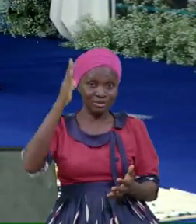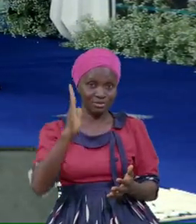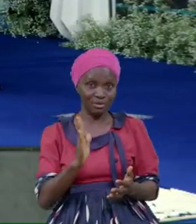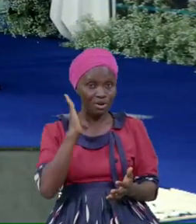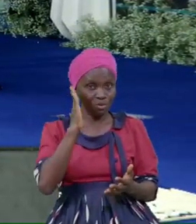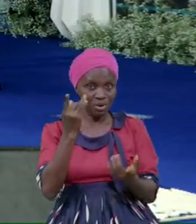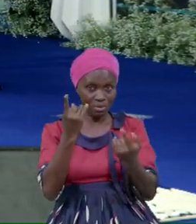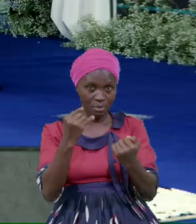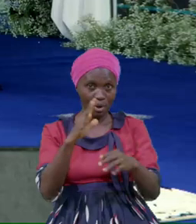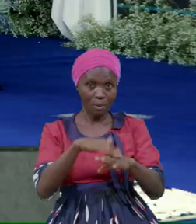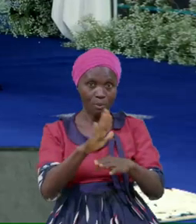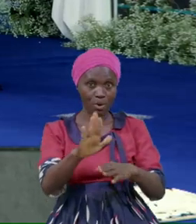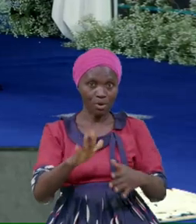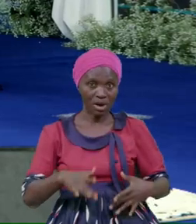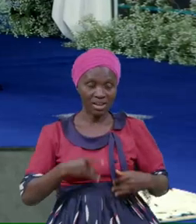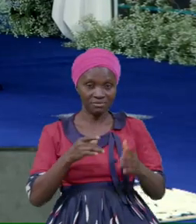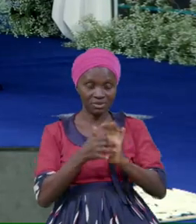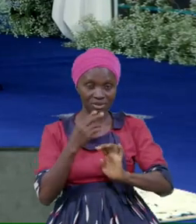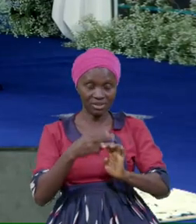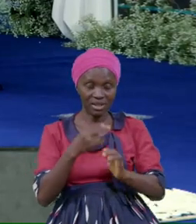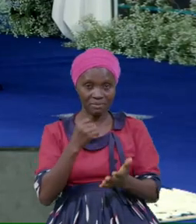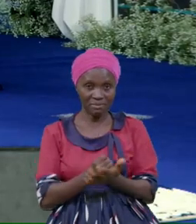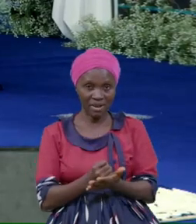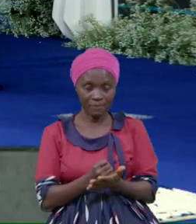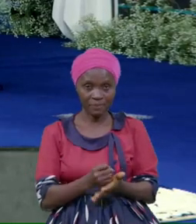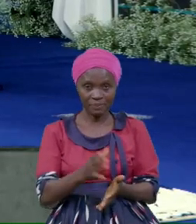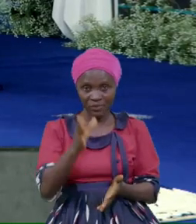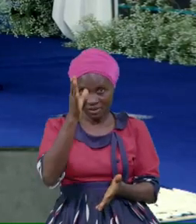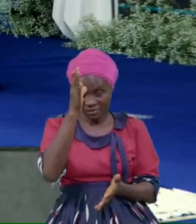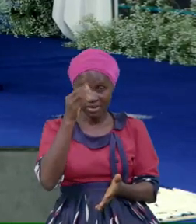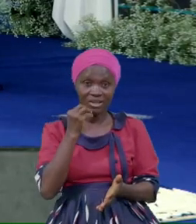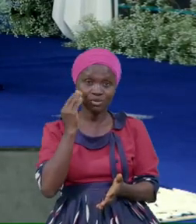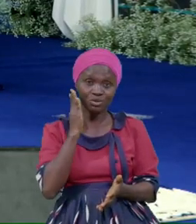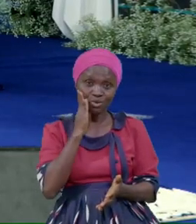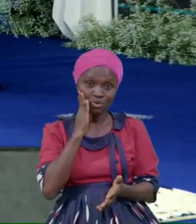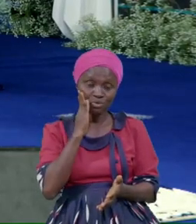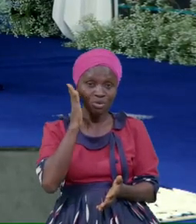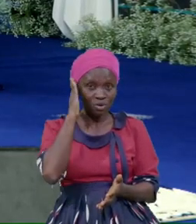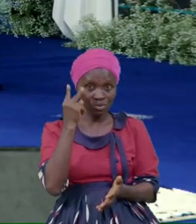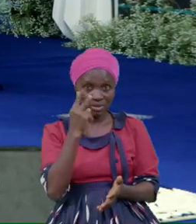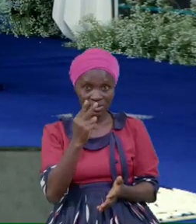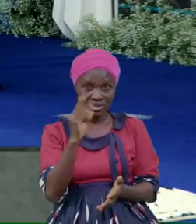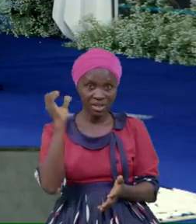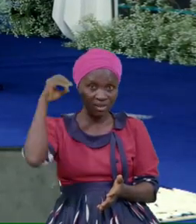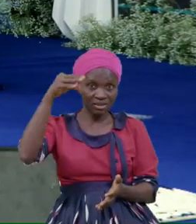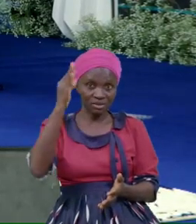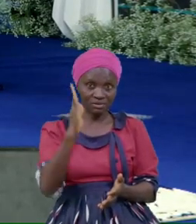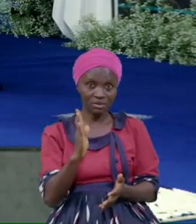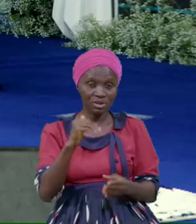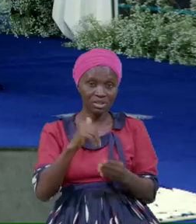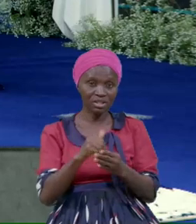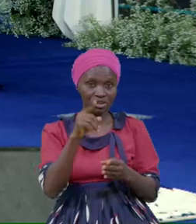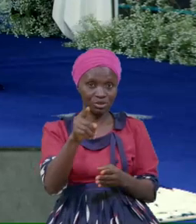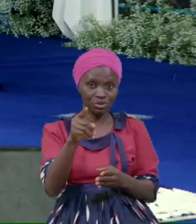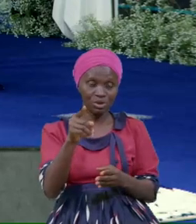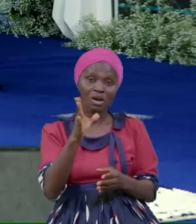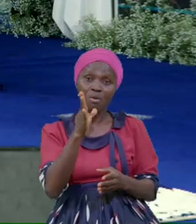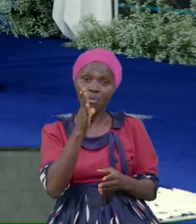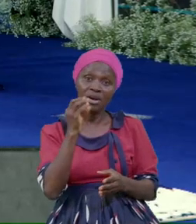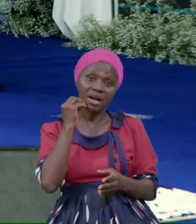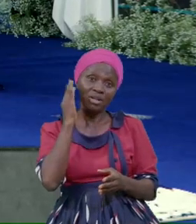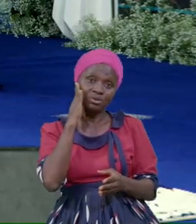life. Daddy at home will see the grace of God in you. Mommy at home will see the grace